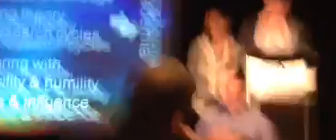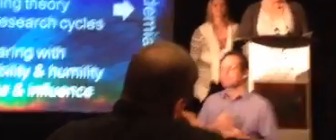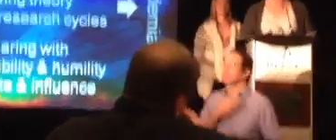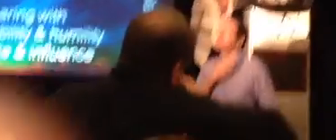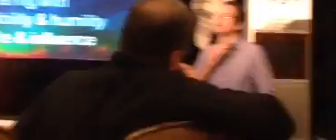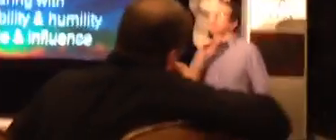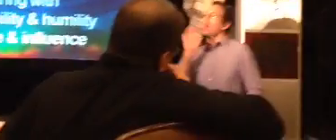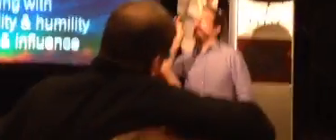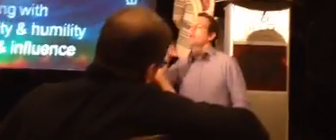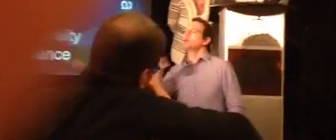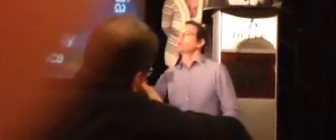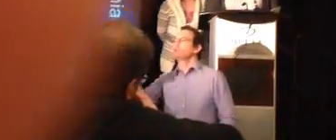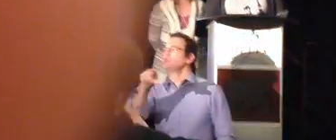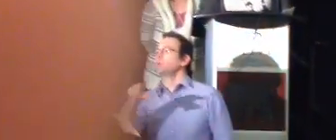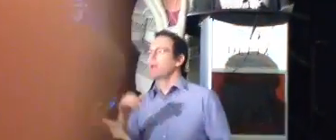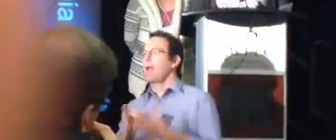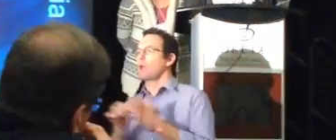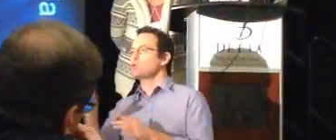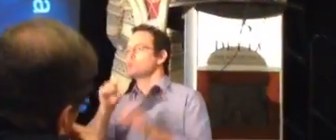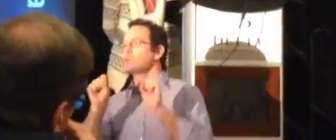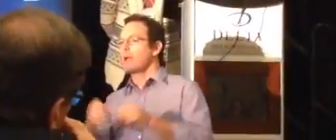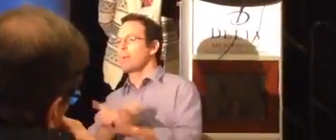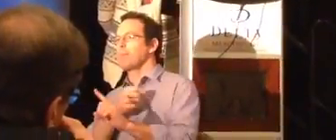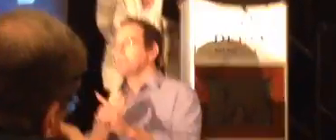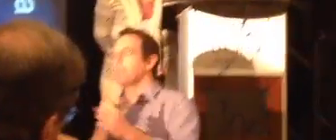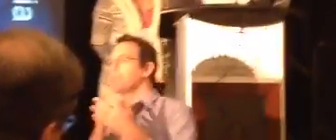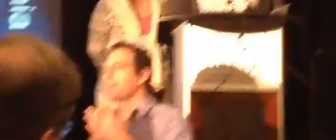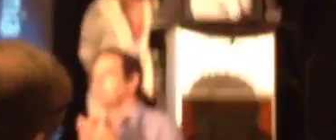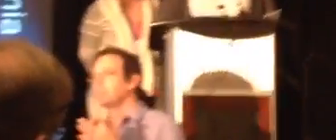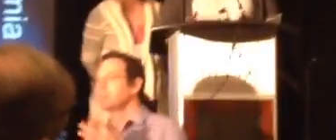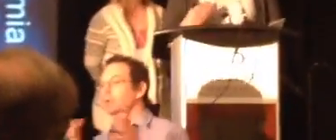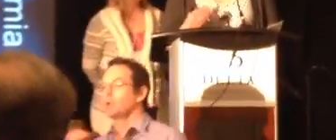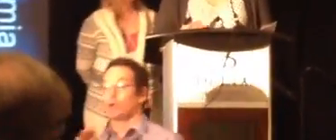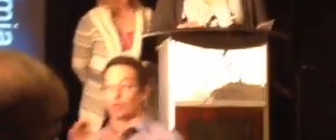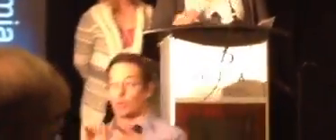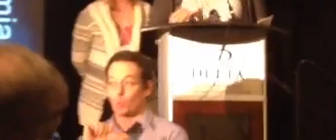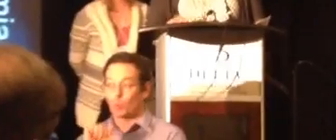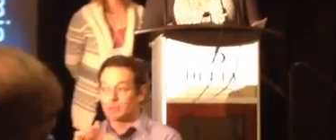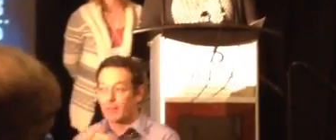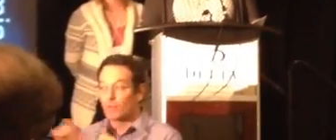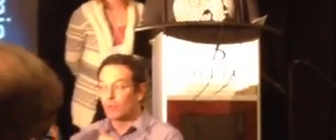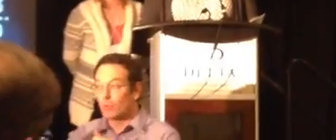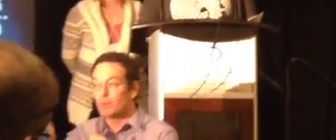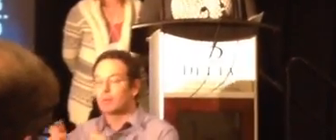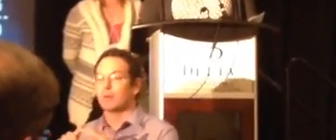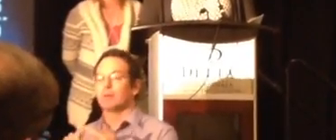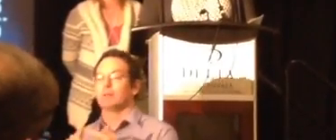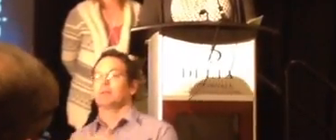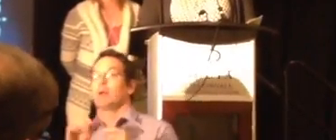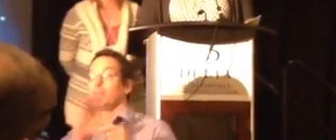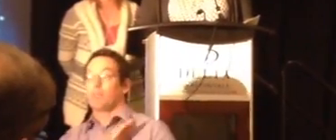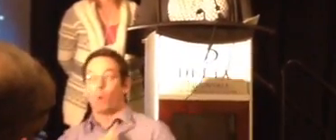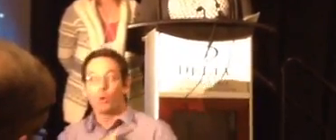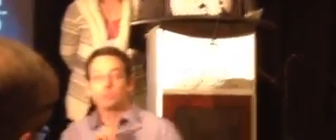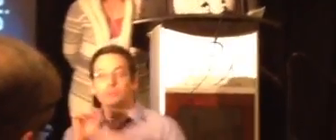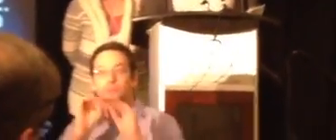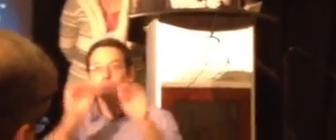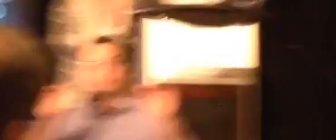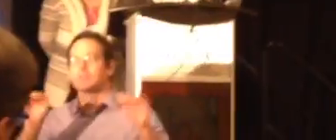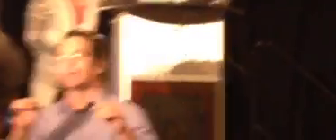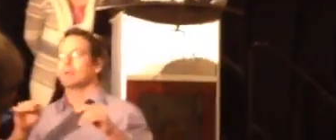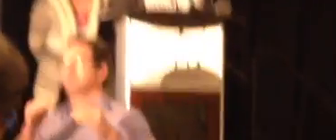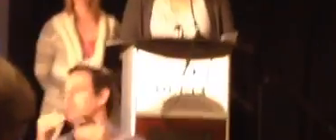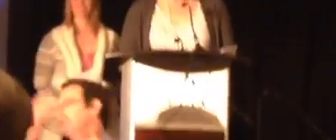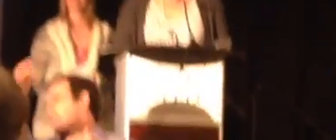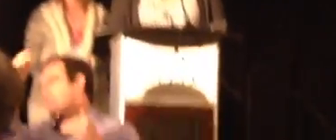colleagues, your board, and beyond. The Ontario College of Teachers and the union websites have